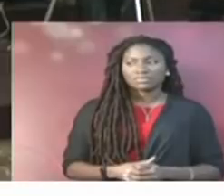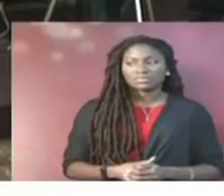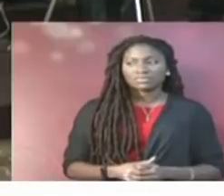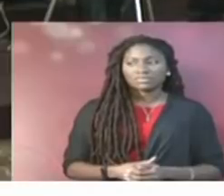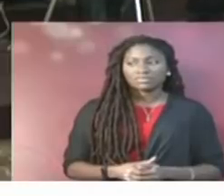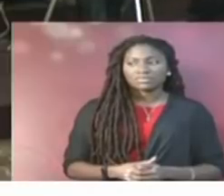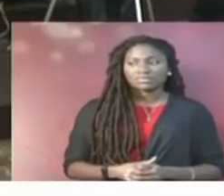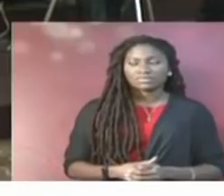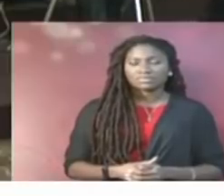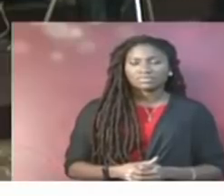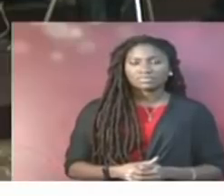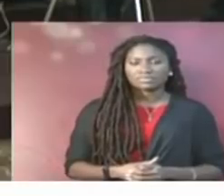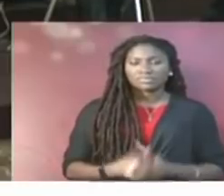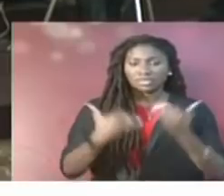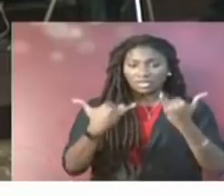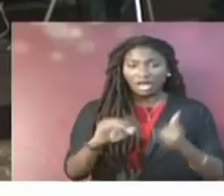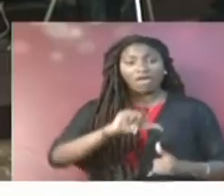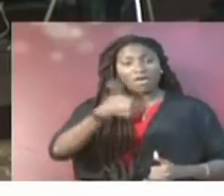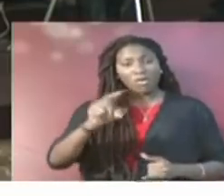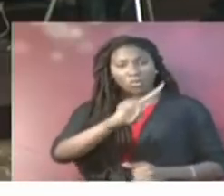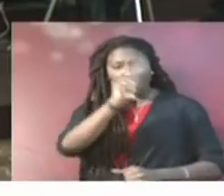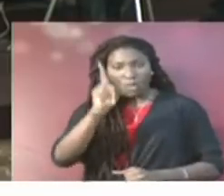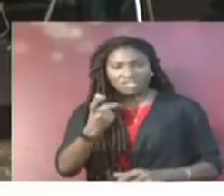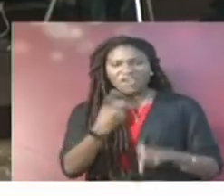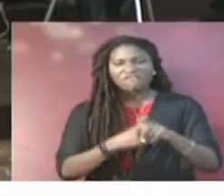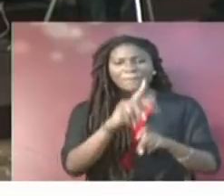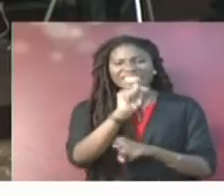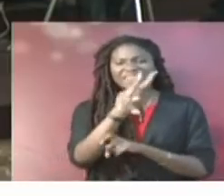With respect to the